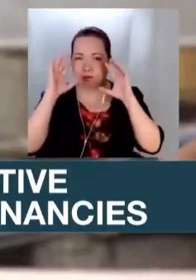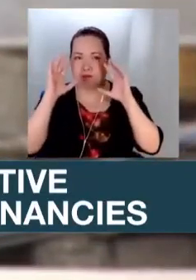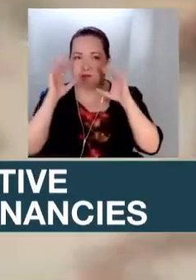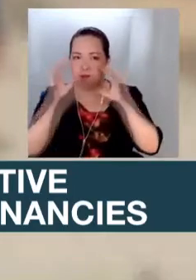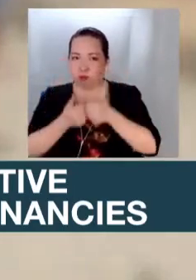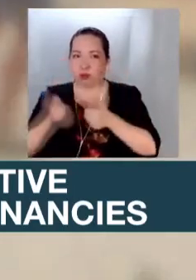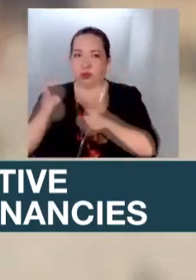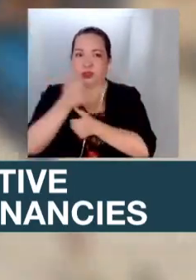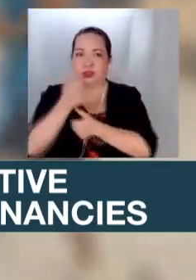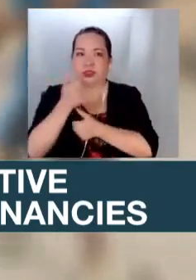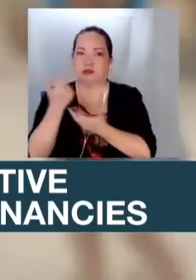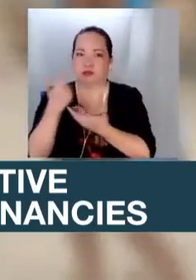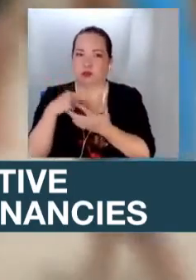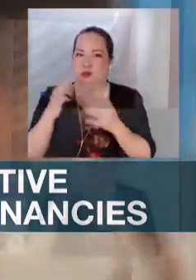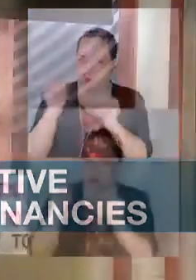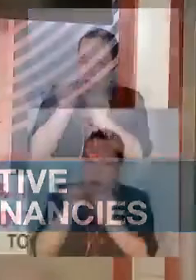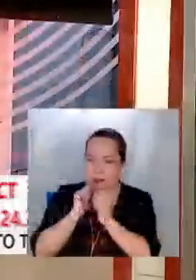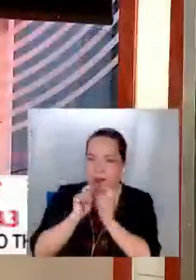that.